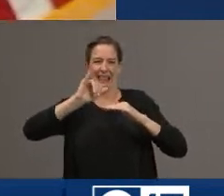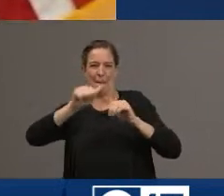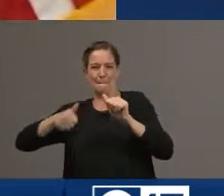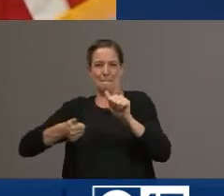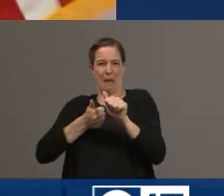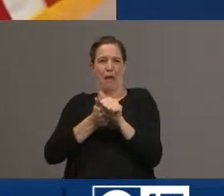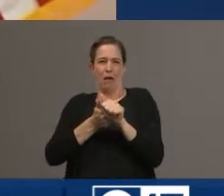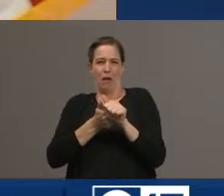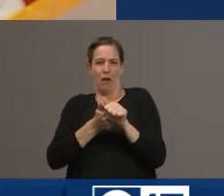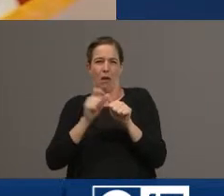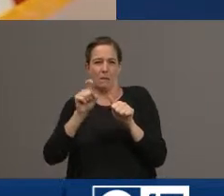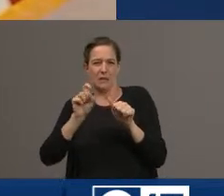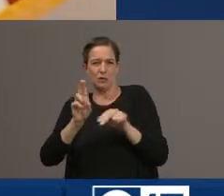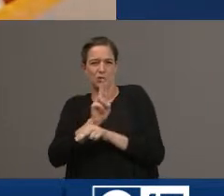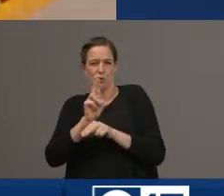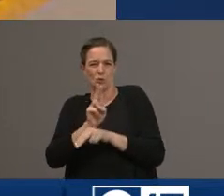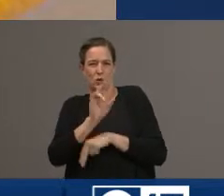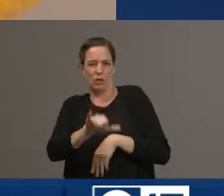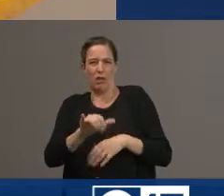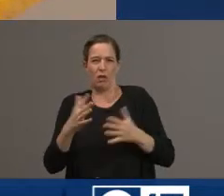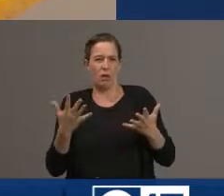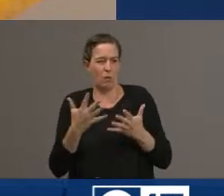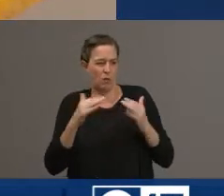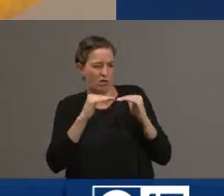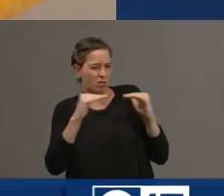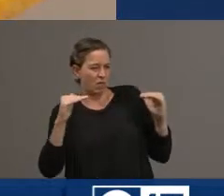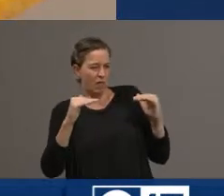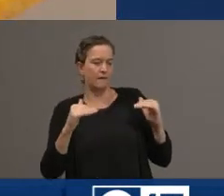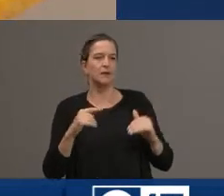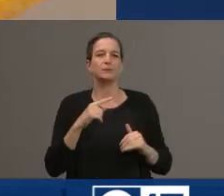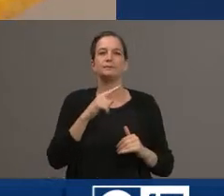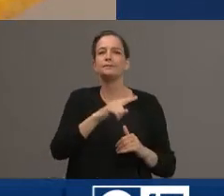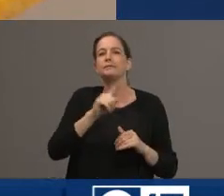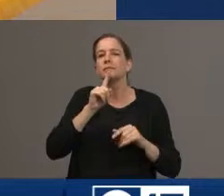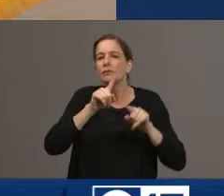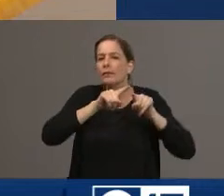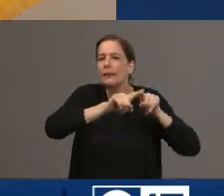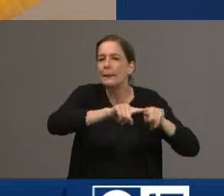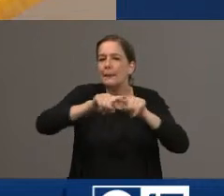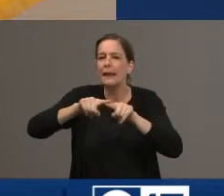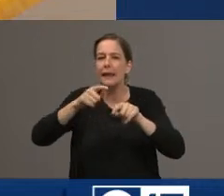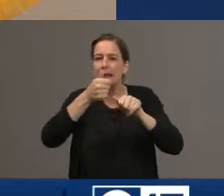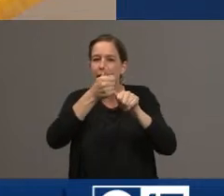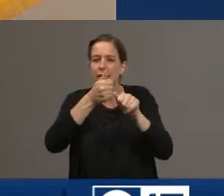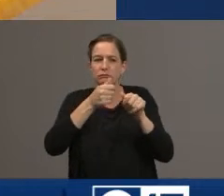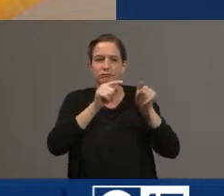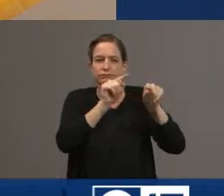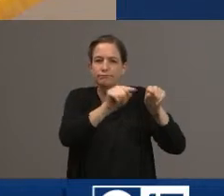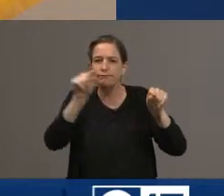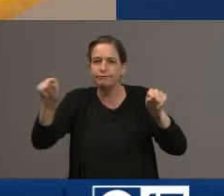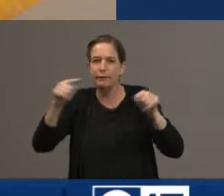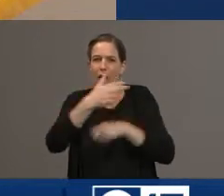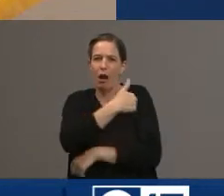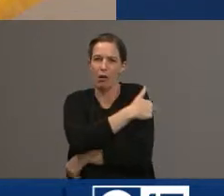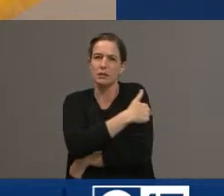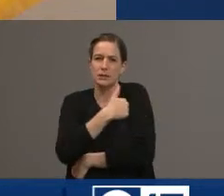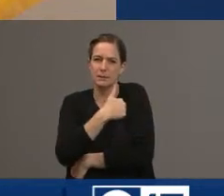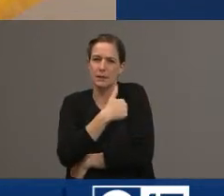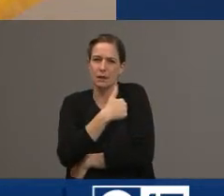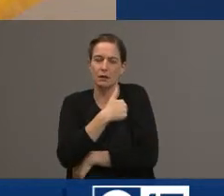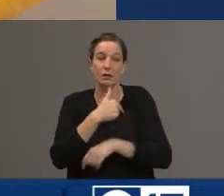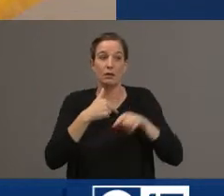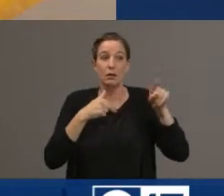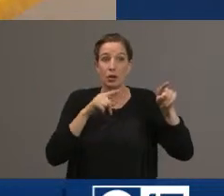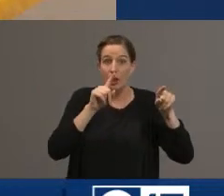So the surge capacity is going to depend on the individual hospitals. So they will decide if they need to increase their